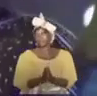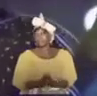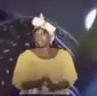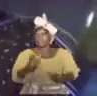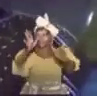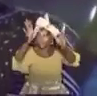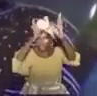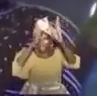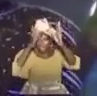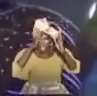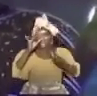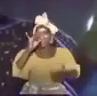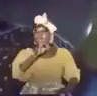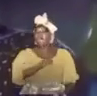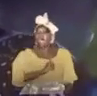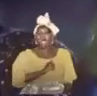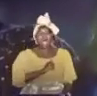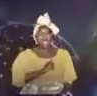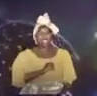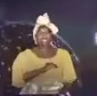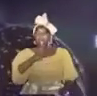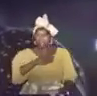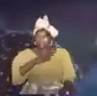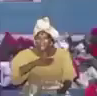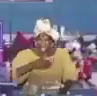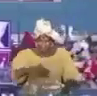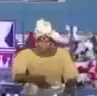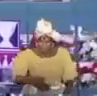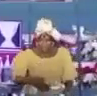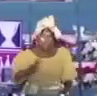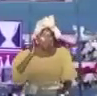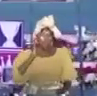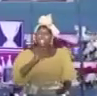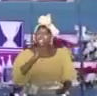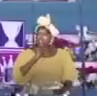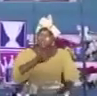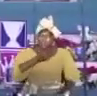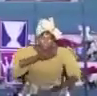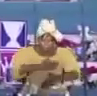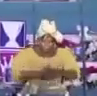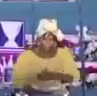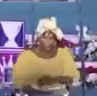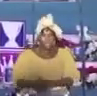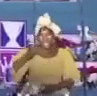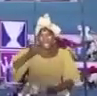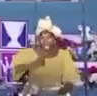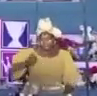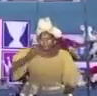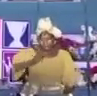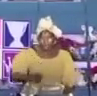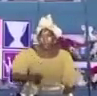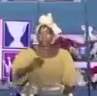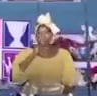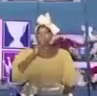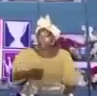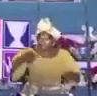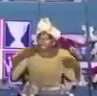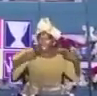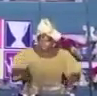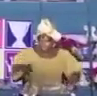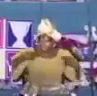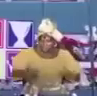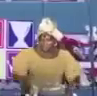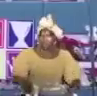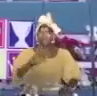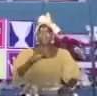Father, I will not, my womb will not give birth to an armed robber. No, my womb will not give birth to a prostitute. I cannot give birth to a child